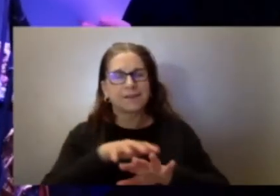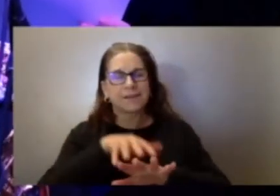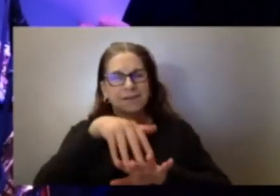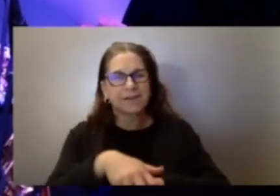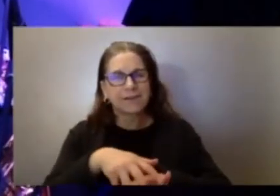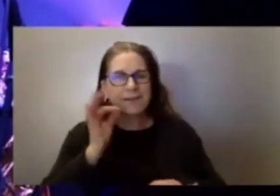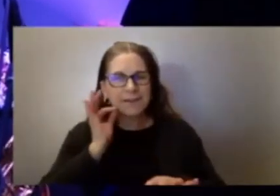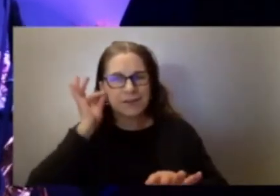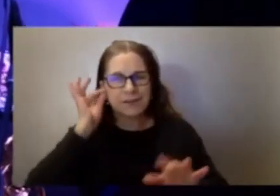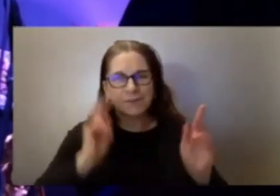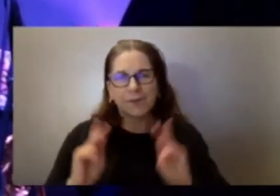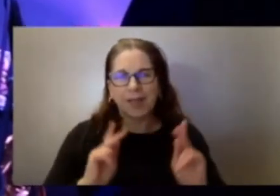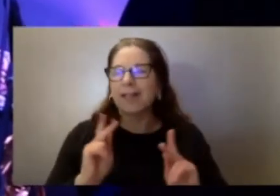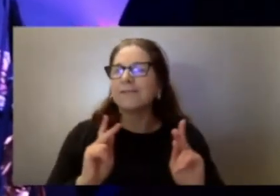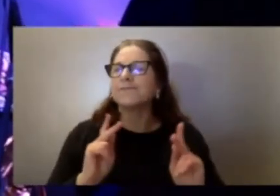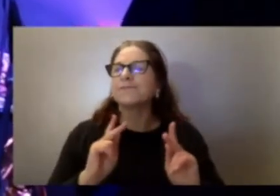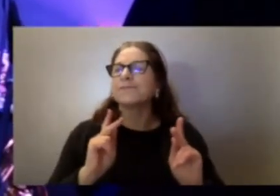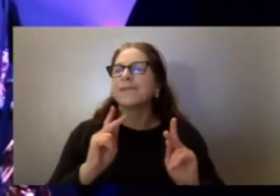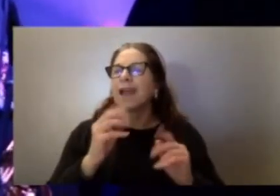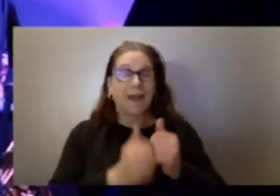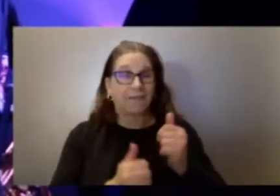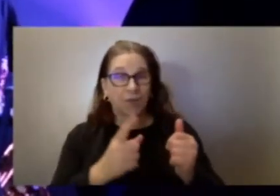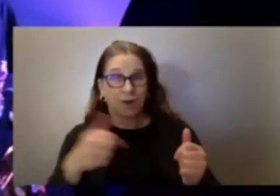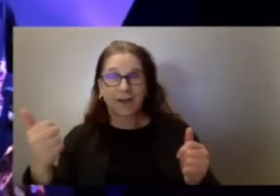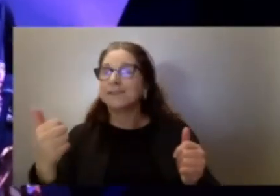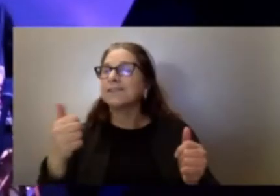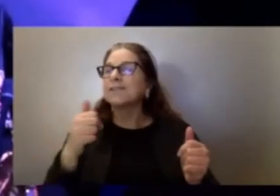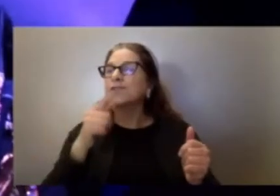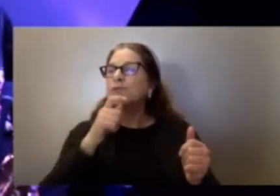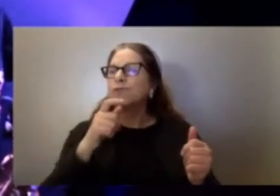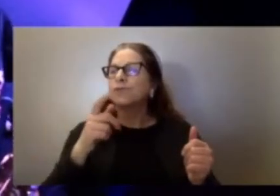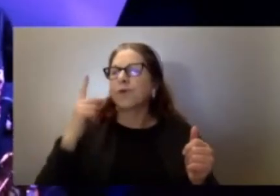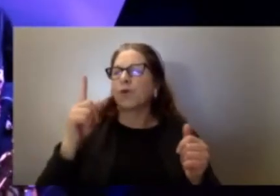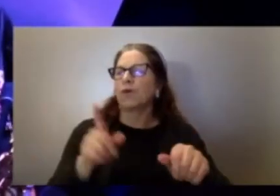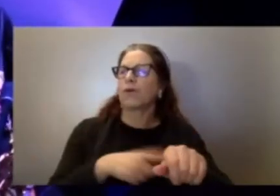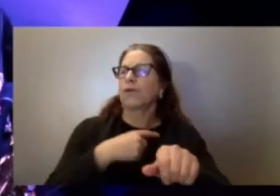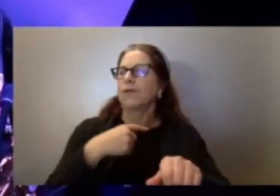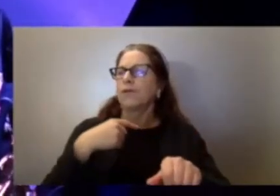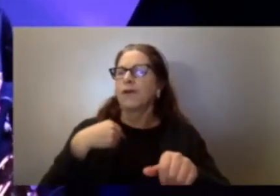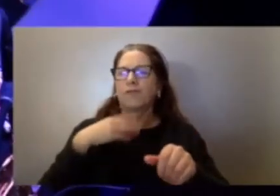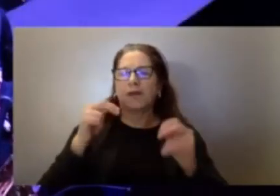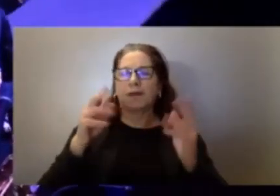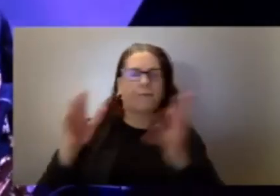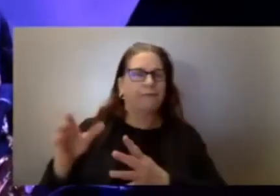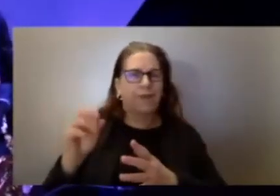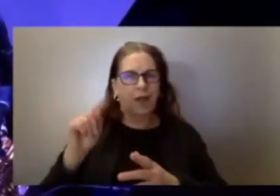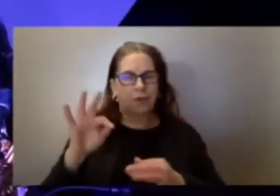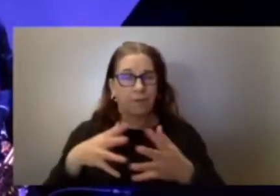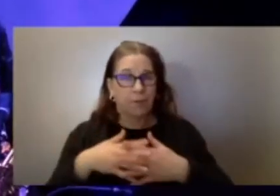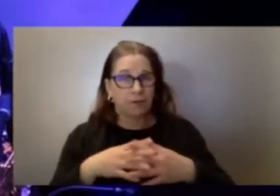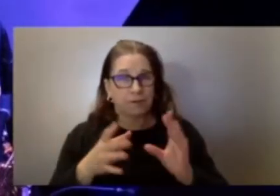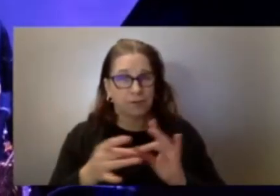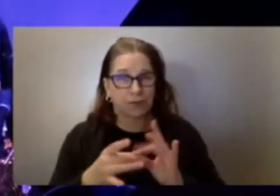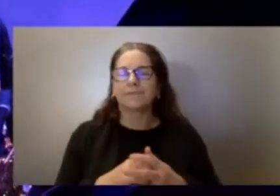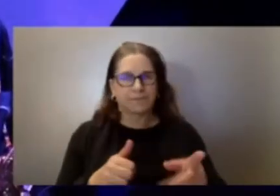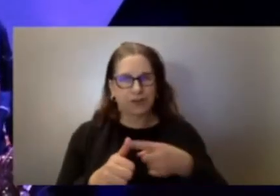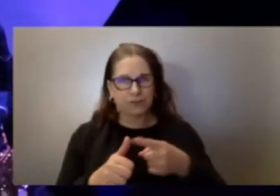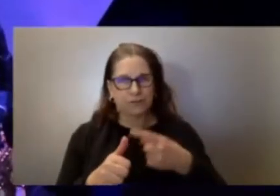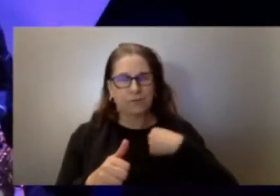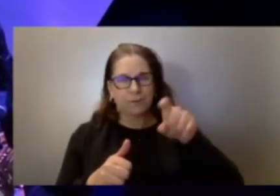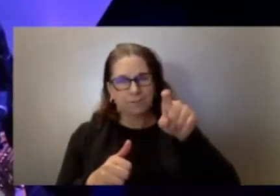all peoples, because for all peoples, anyone who for too long have been left out of the American